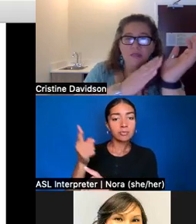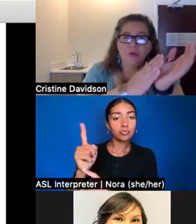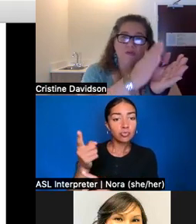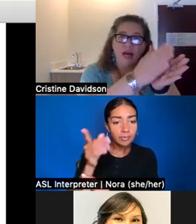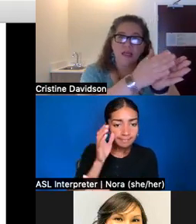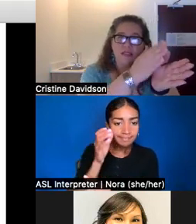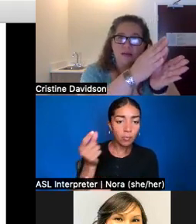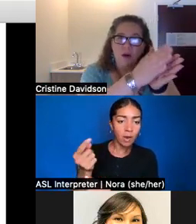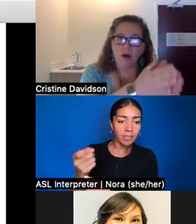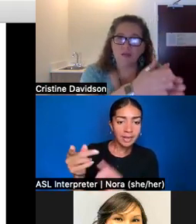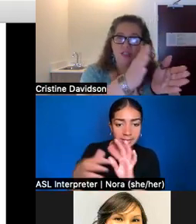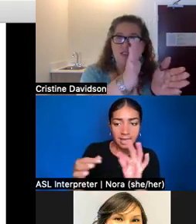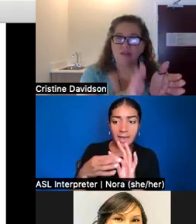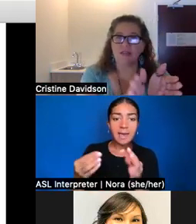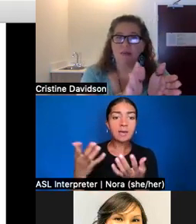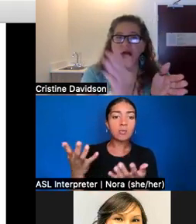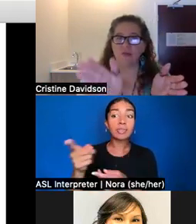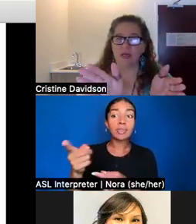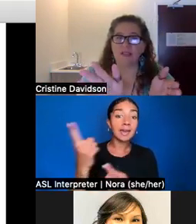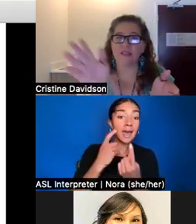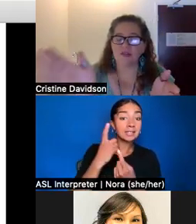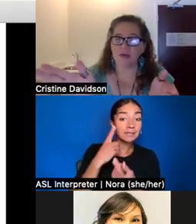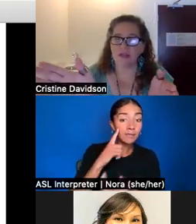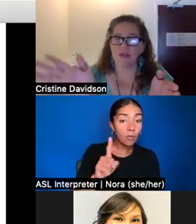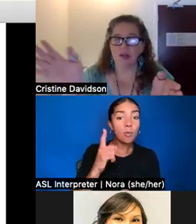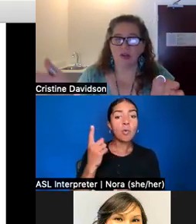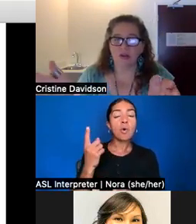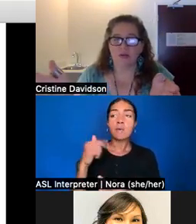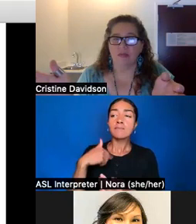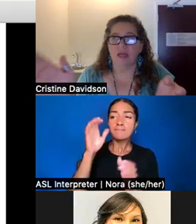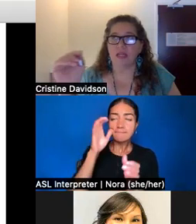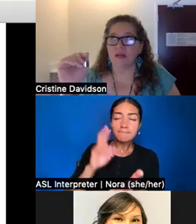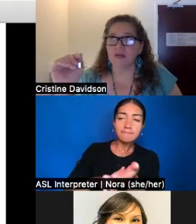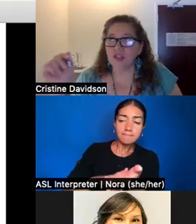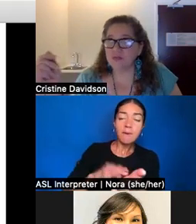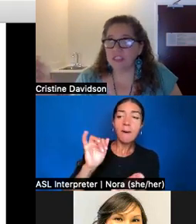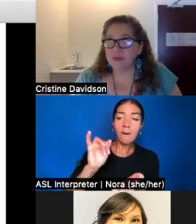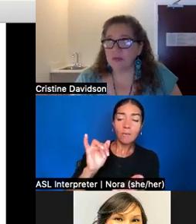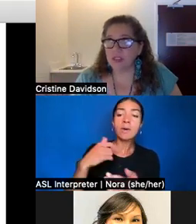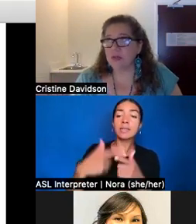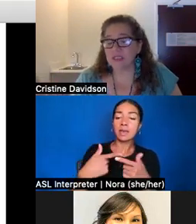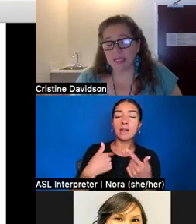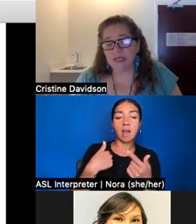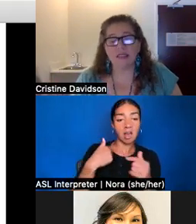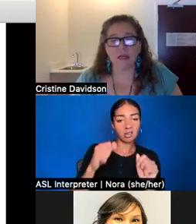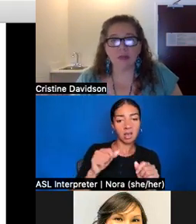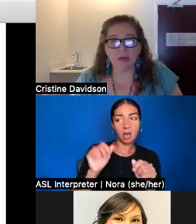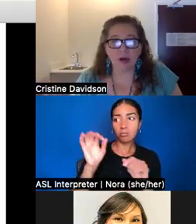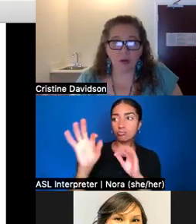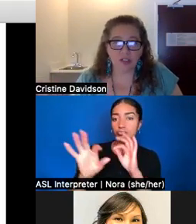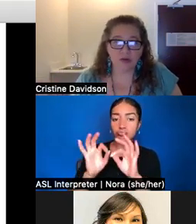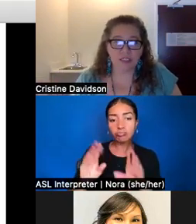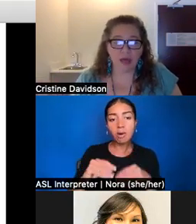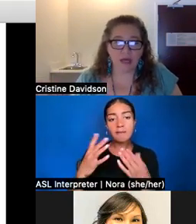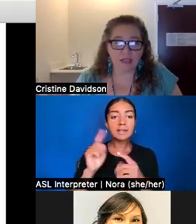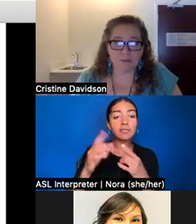we can provide some options, some pathways, right? And then just to be able to explain a little bit